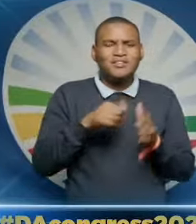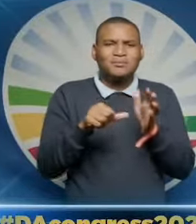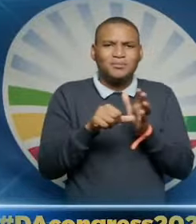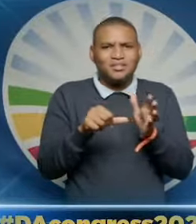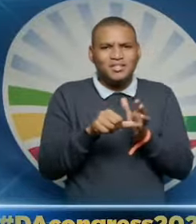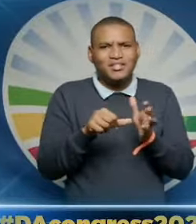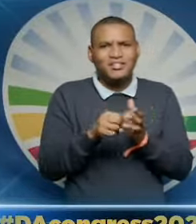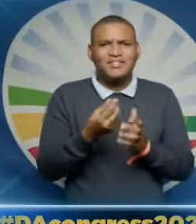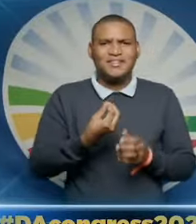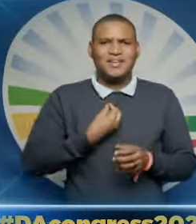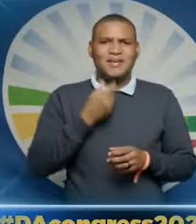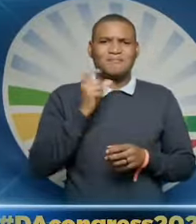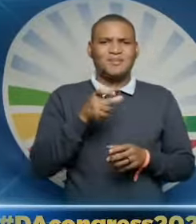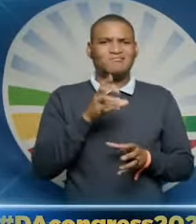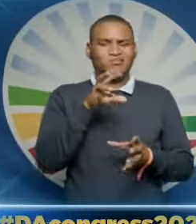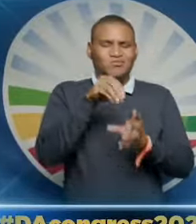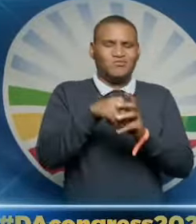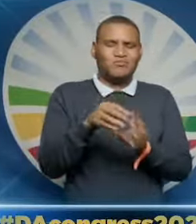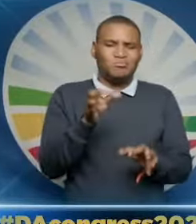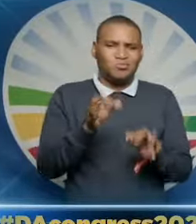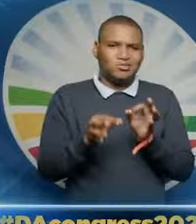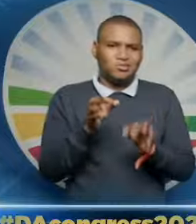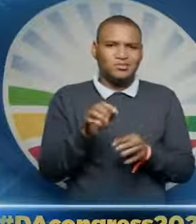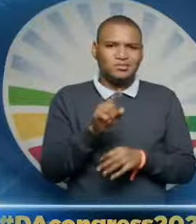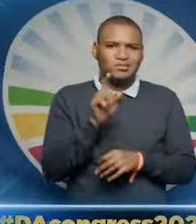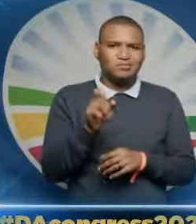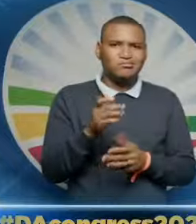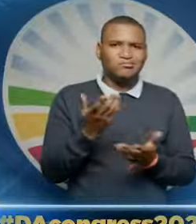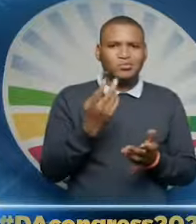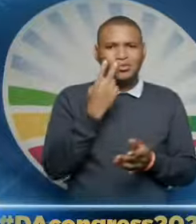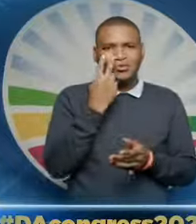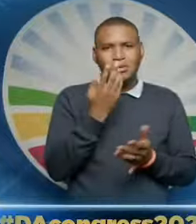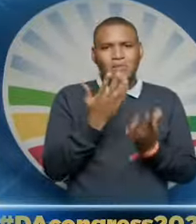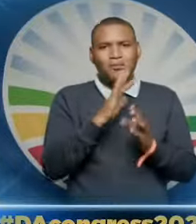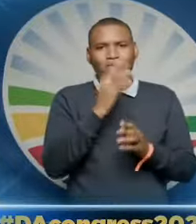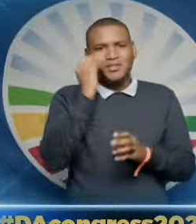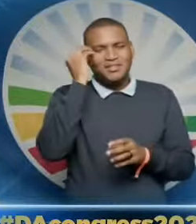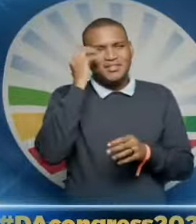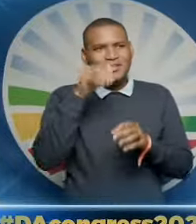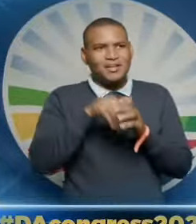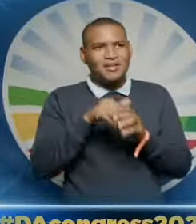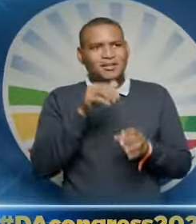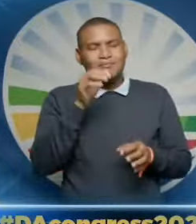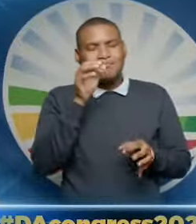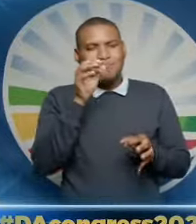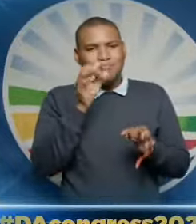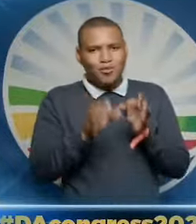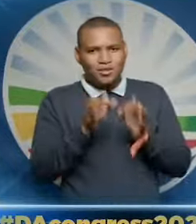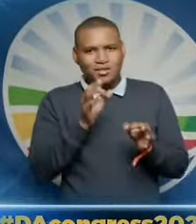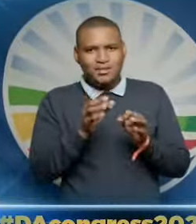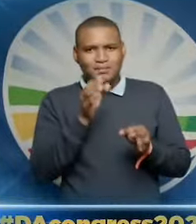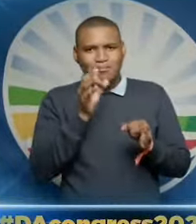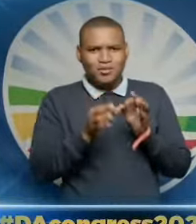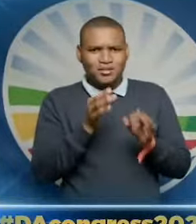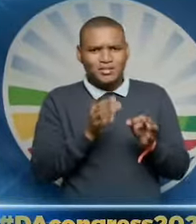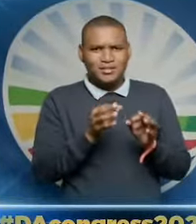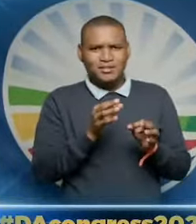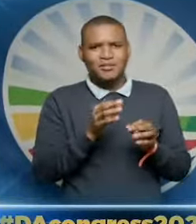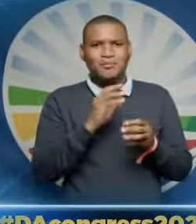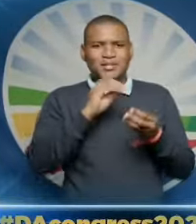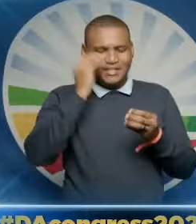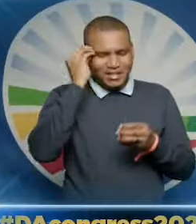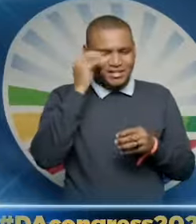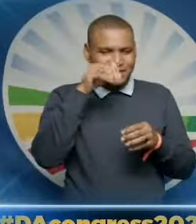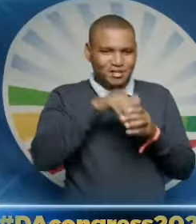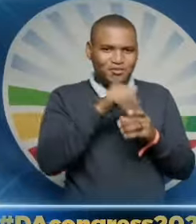person to be in politics? Look, you might not be interested in politics, but politics is definitely interested in you. We